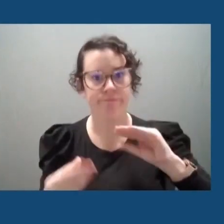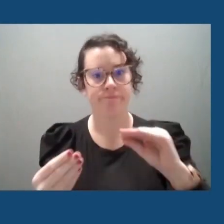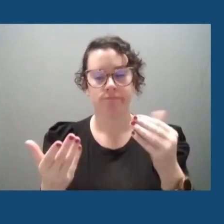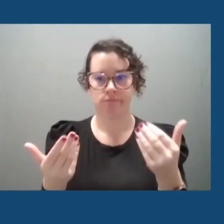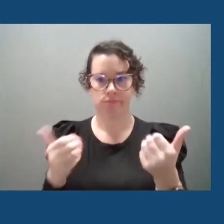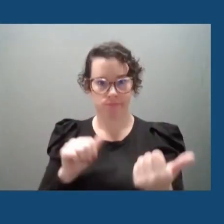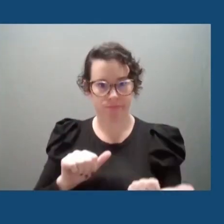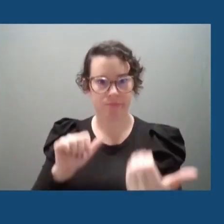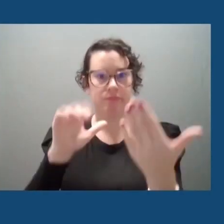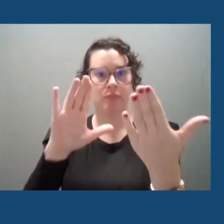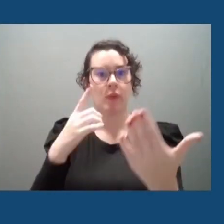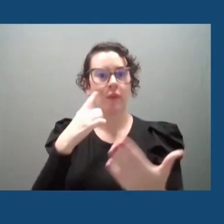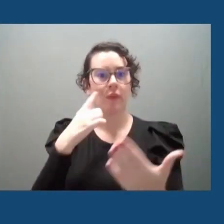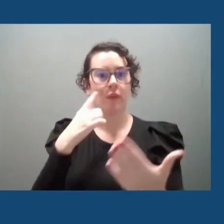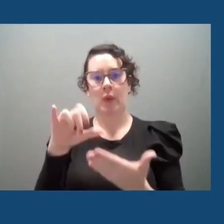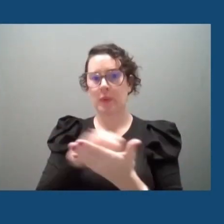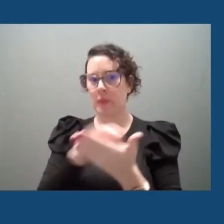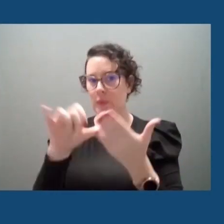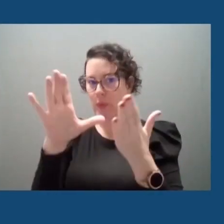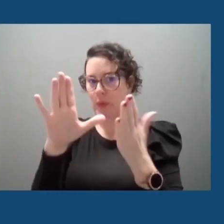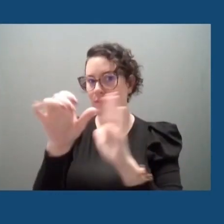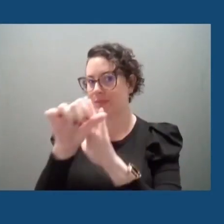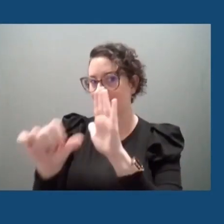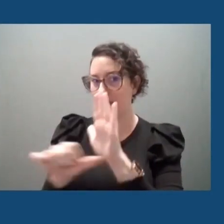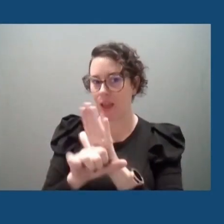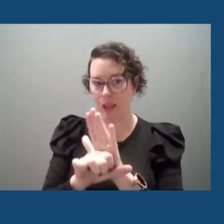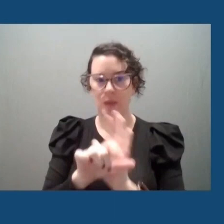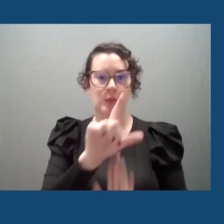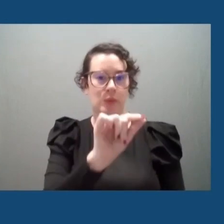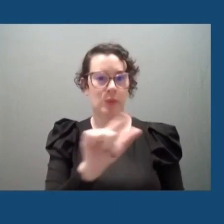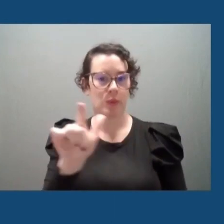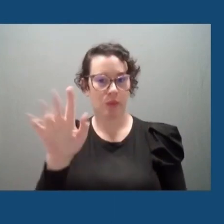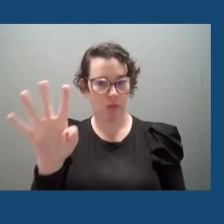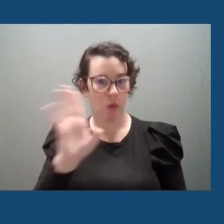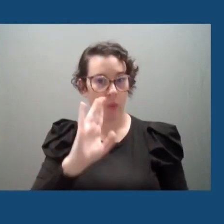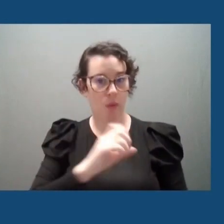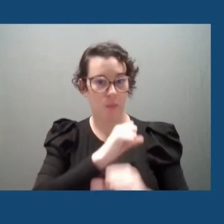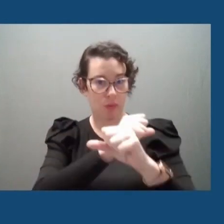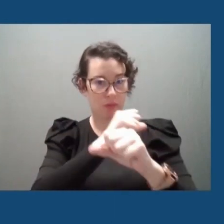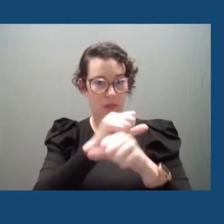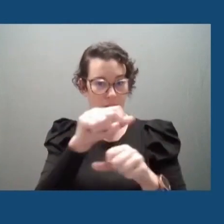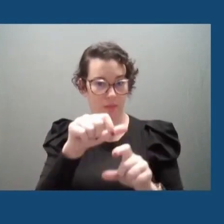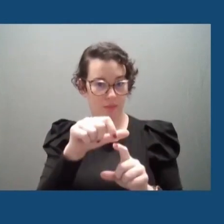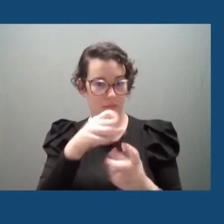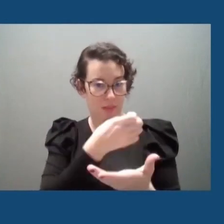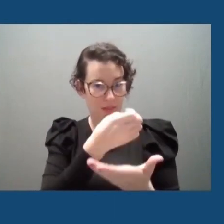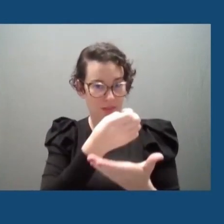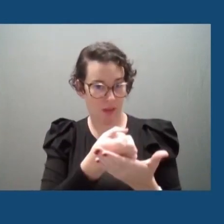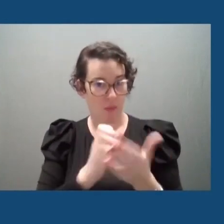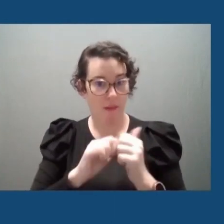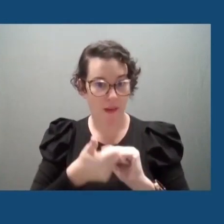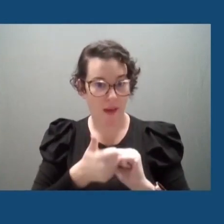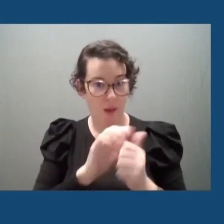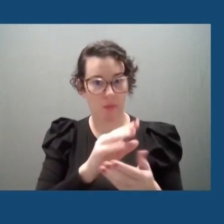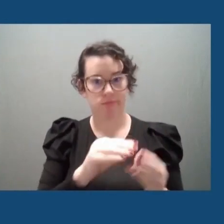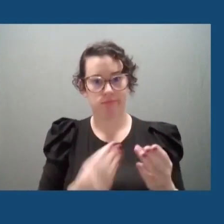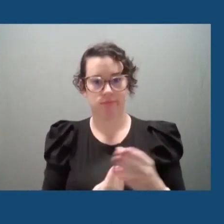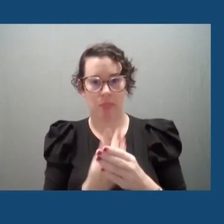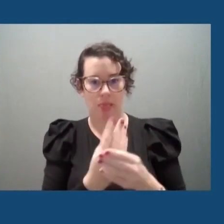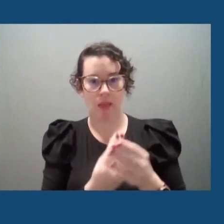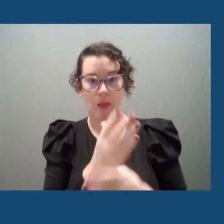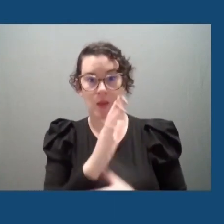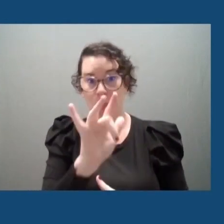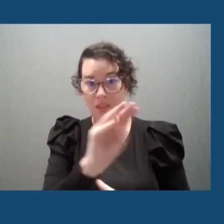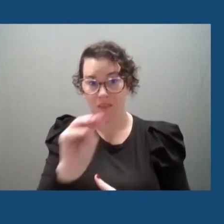in 2024. We'll protect the environment by planting 25 million trees, fund